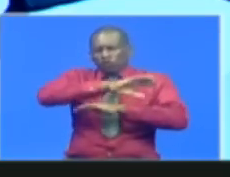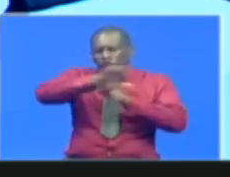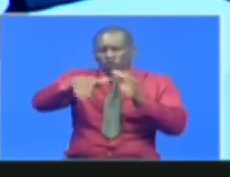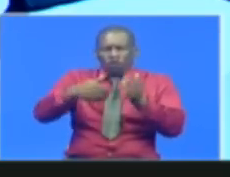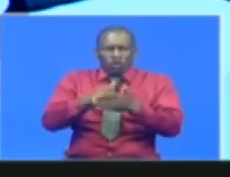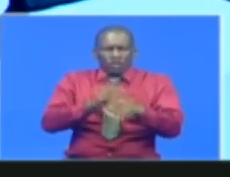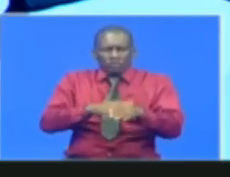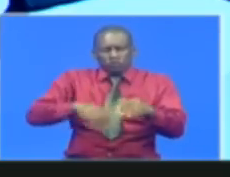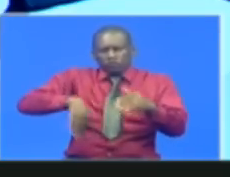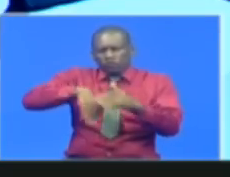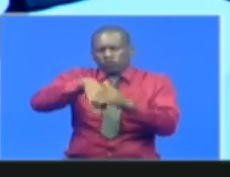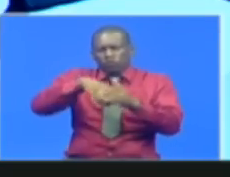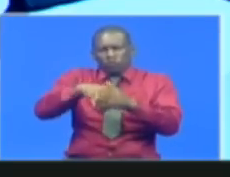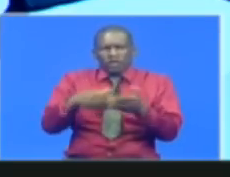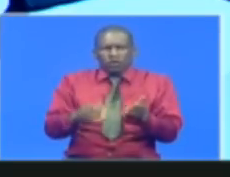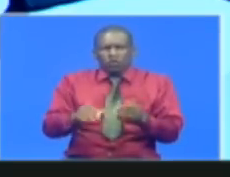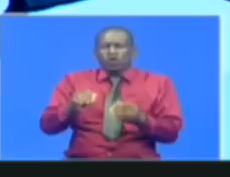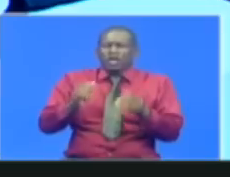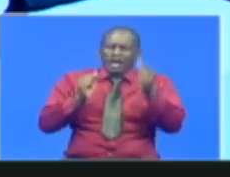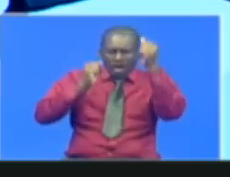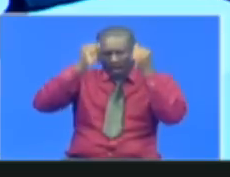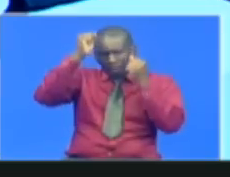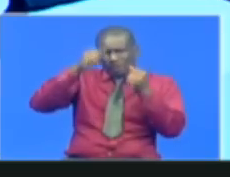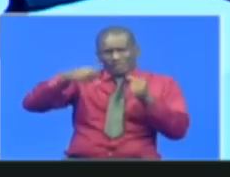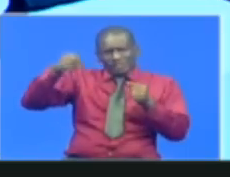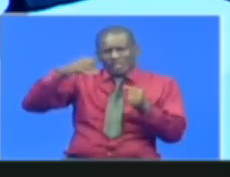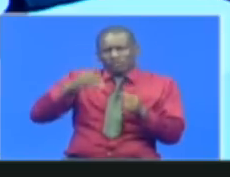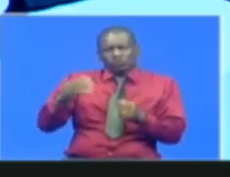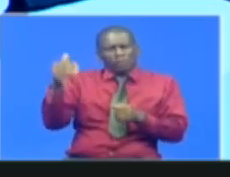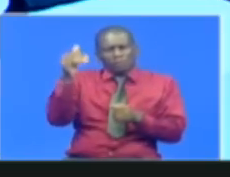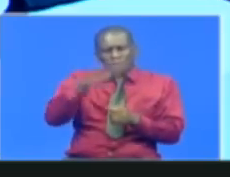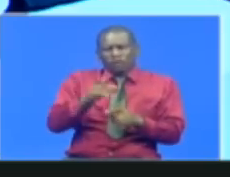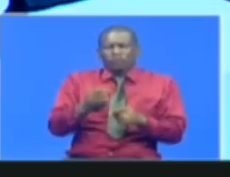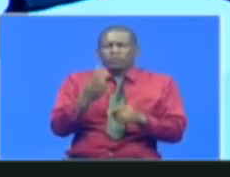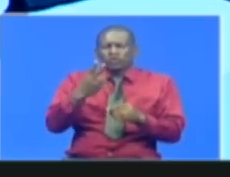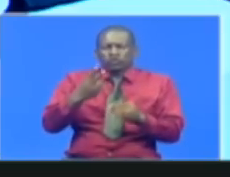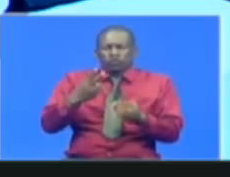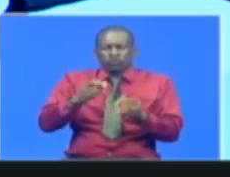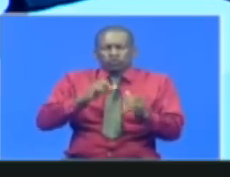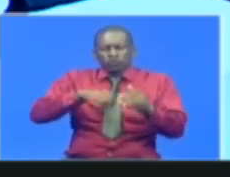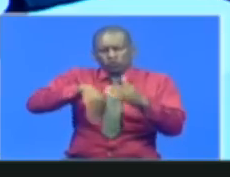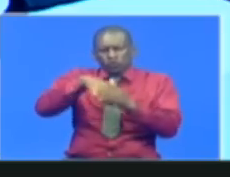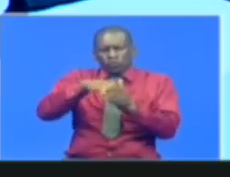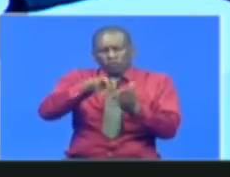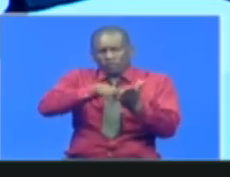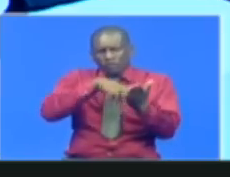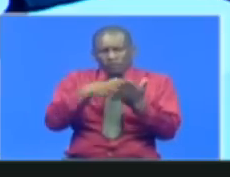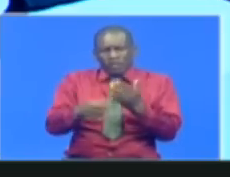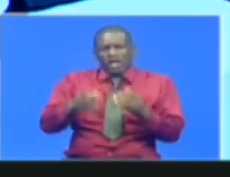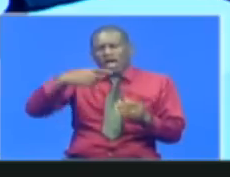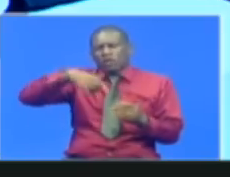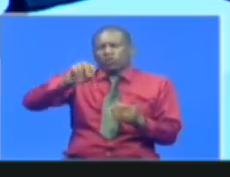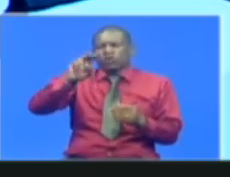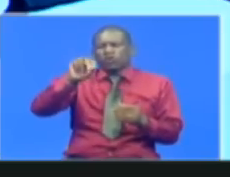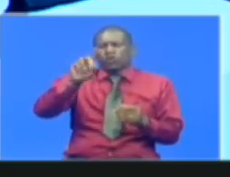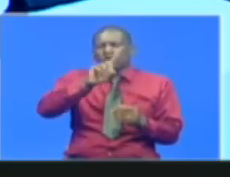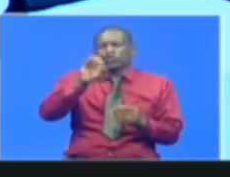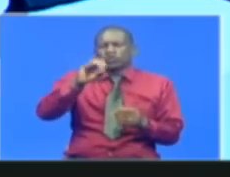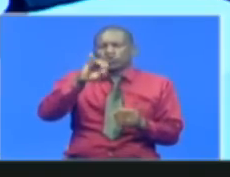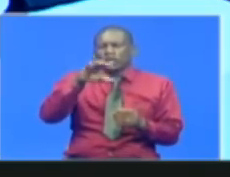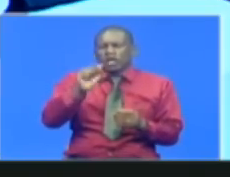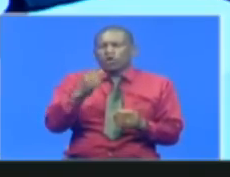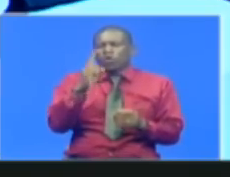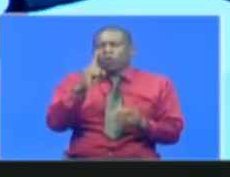Some football now, and Ulinzi Stars bounced back from their two-match losing streak by beating Nzoia Sugar 1-0 in